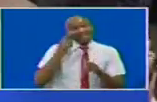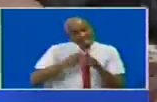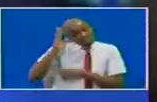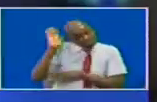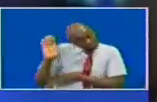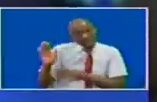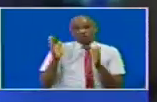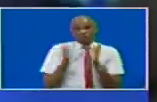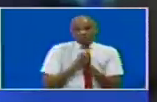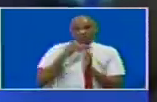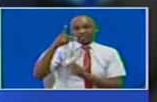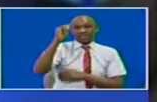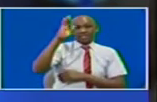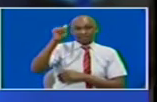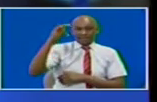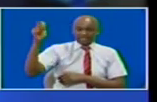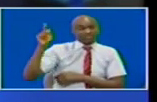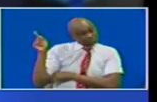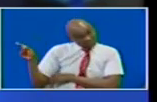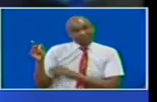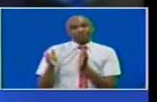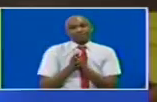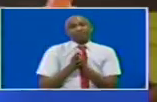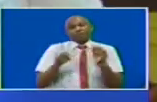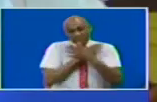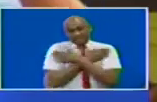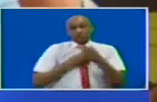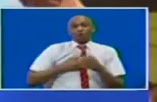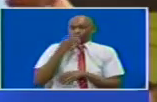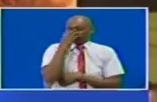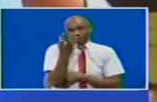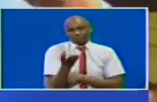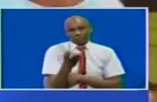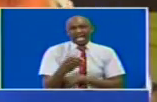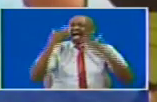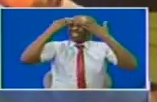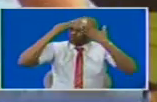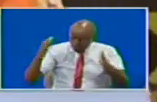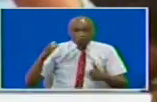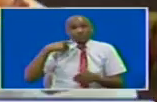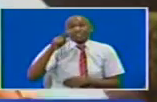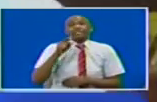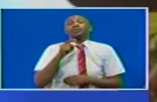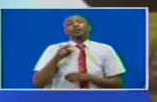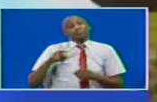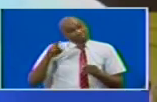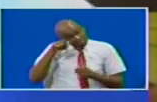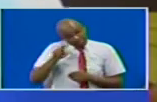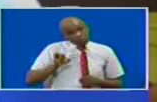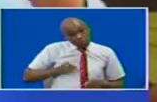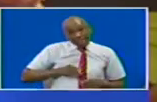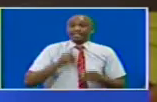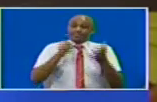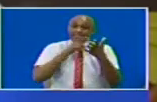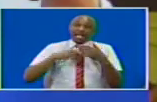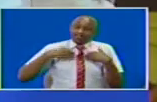mentioned him and Faruk Kibet, an aide to Deputy President William Ruto. I do not know whether one Waiguru is guilty,